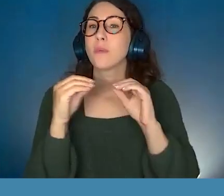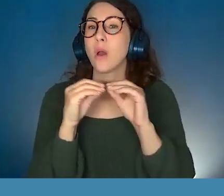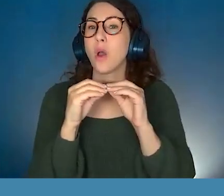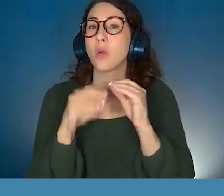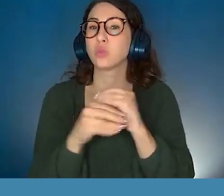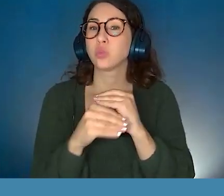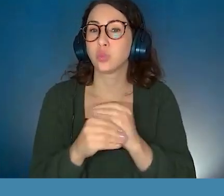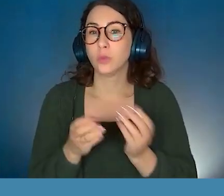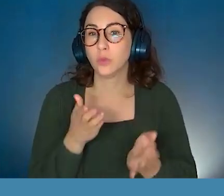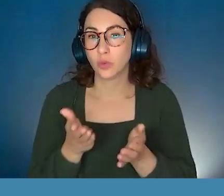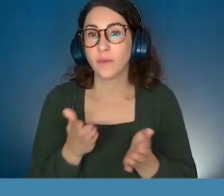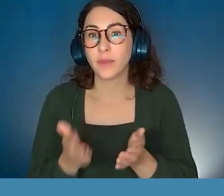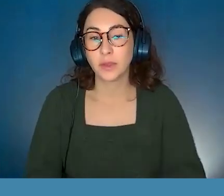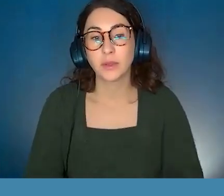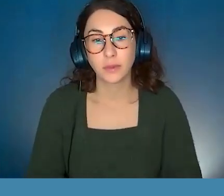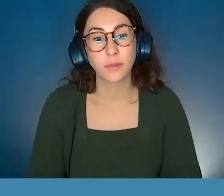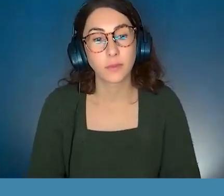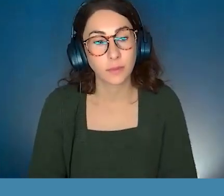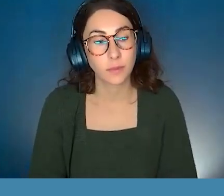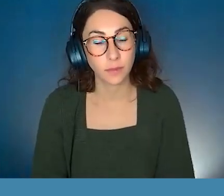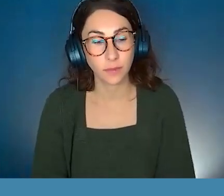services.